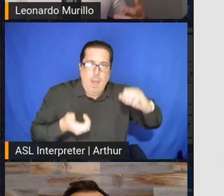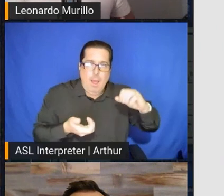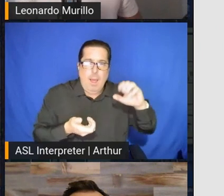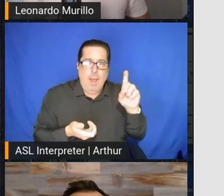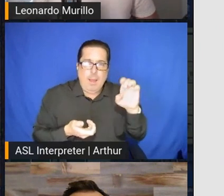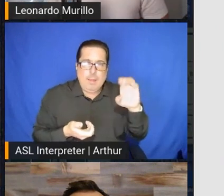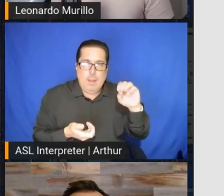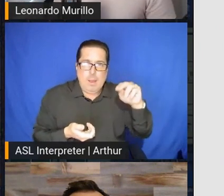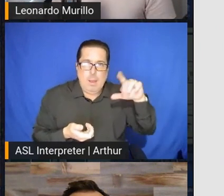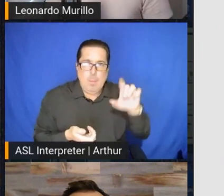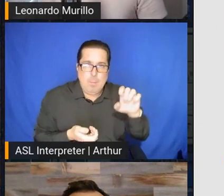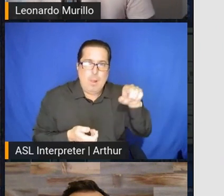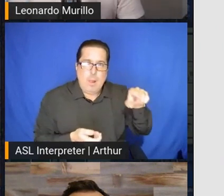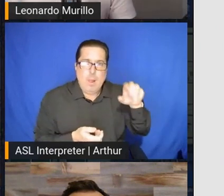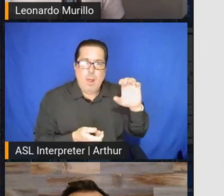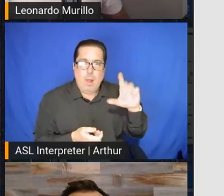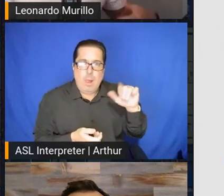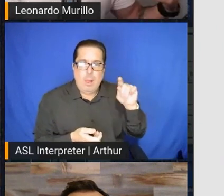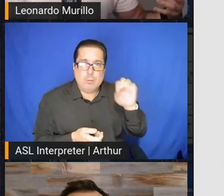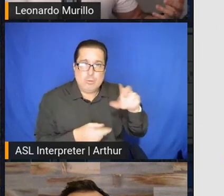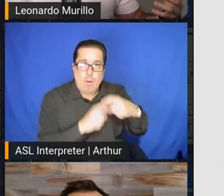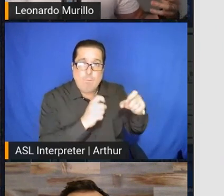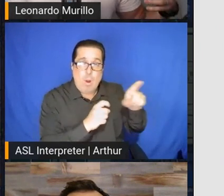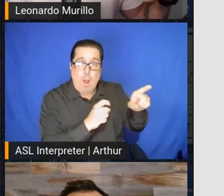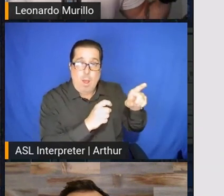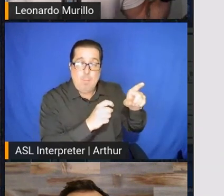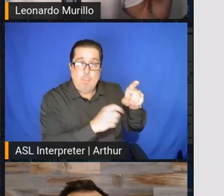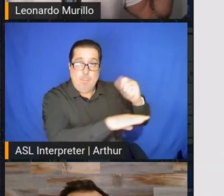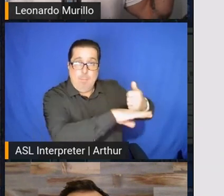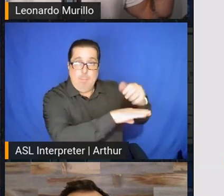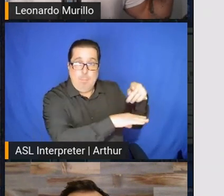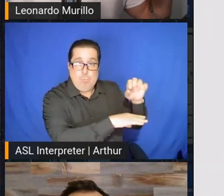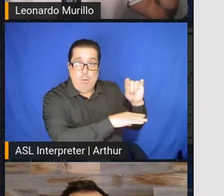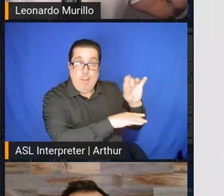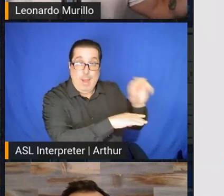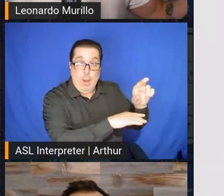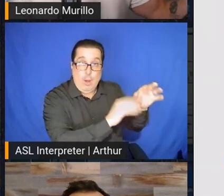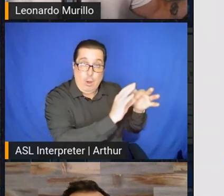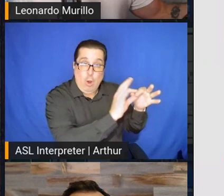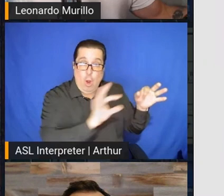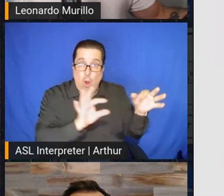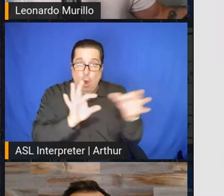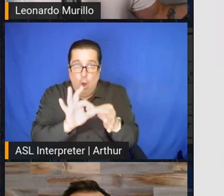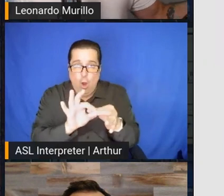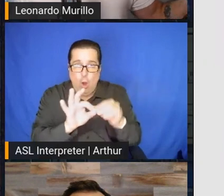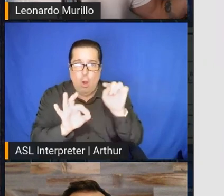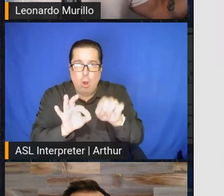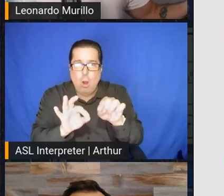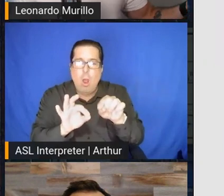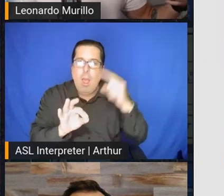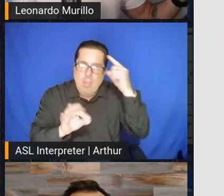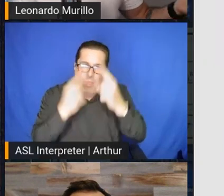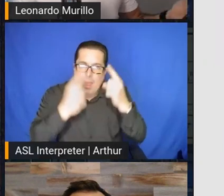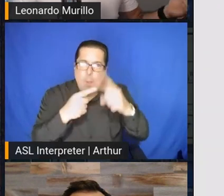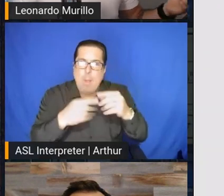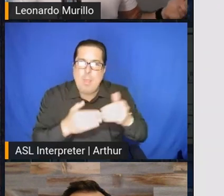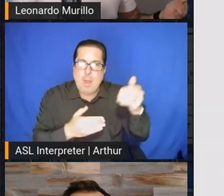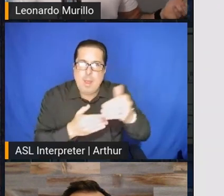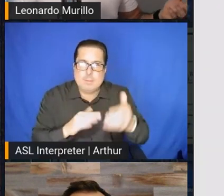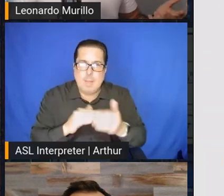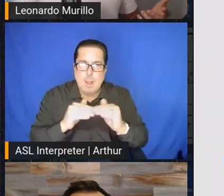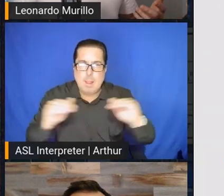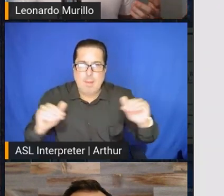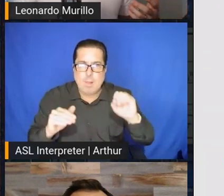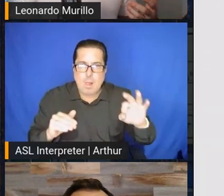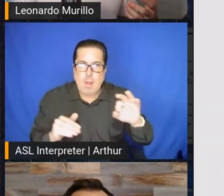underlying provider, you can start thinking about kind of like the next level of operations that you're going to have to handle,